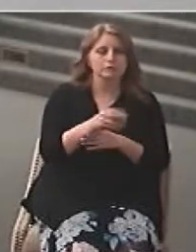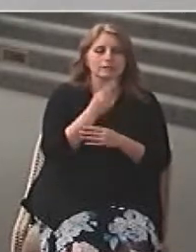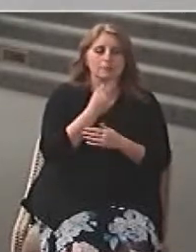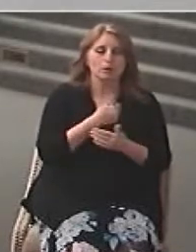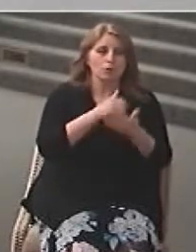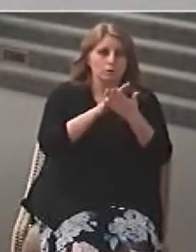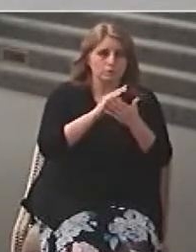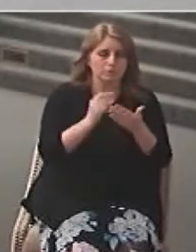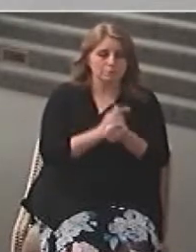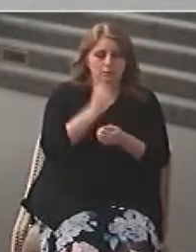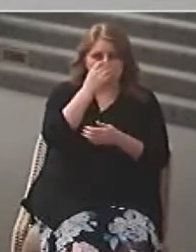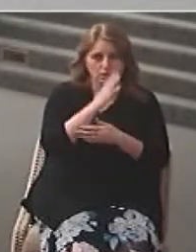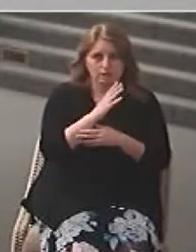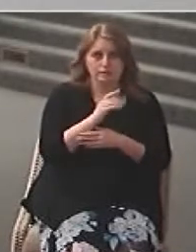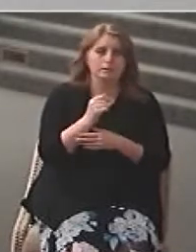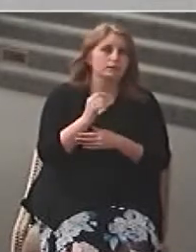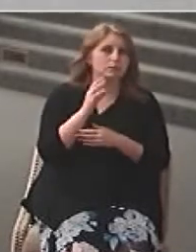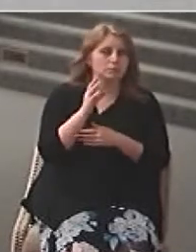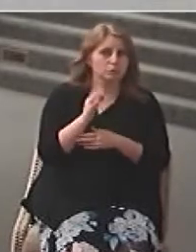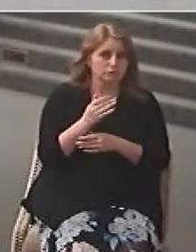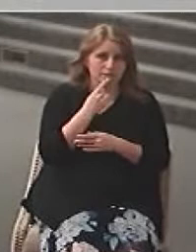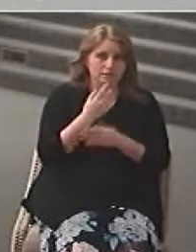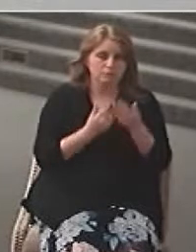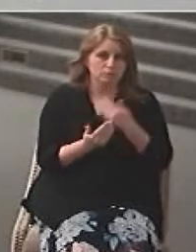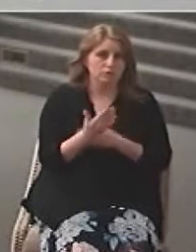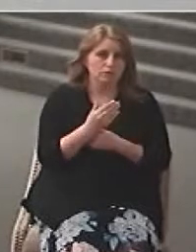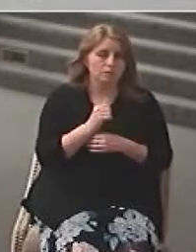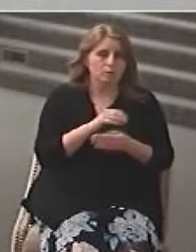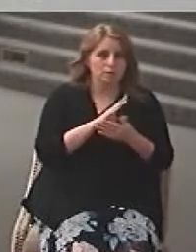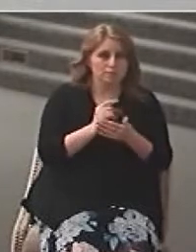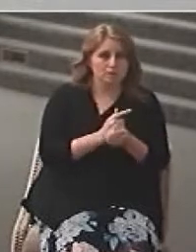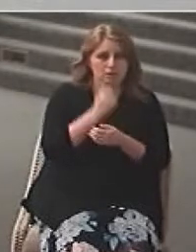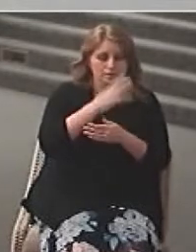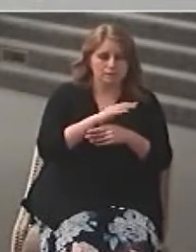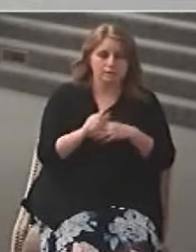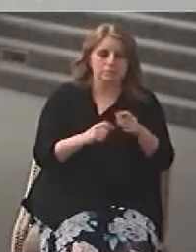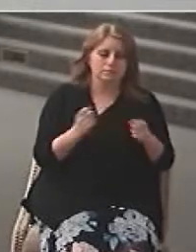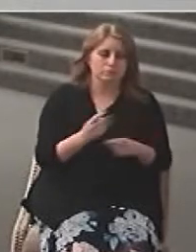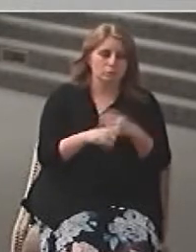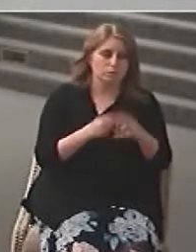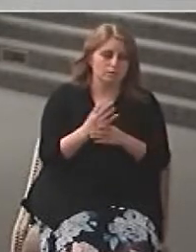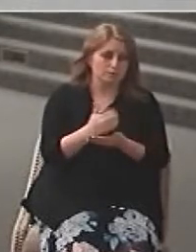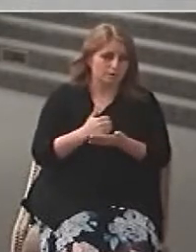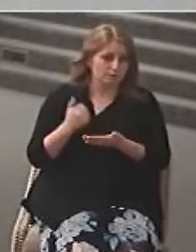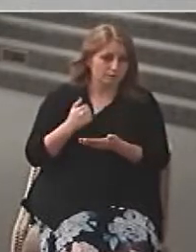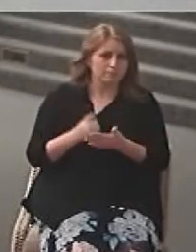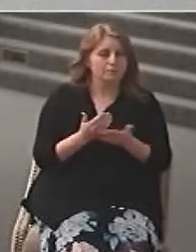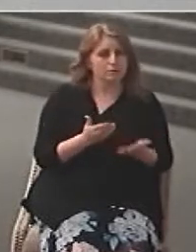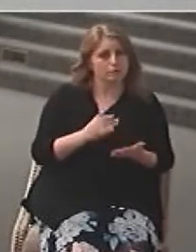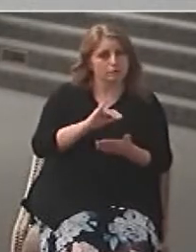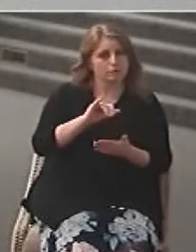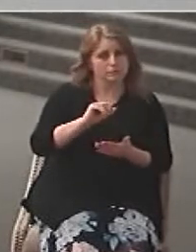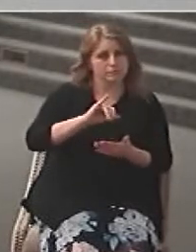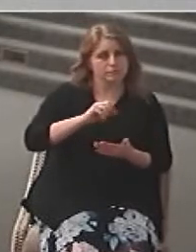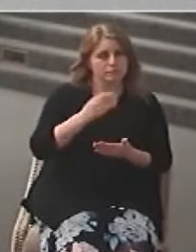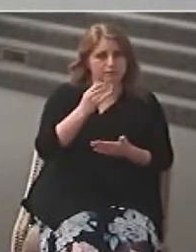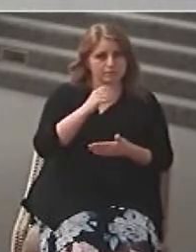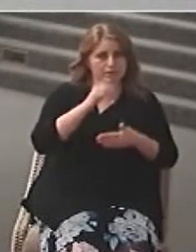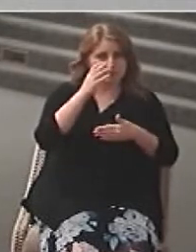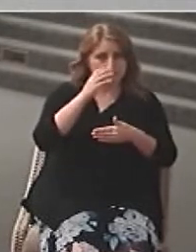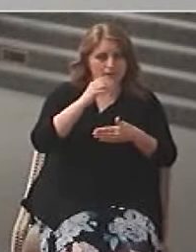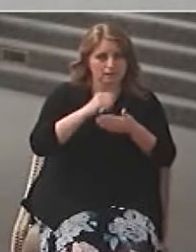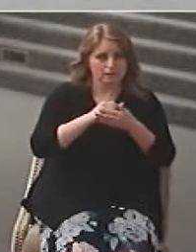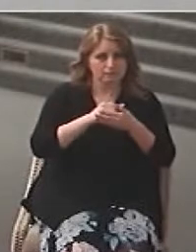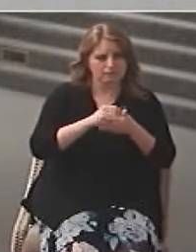as the preacher said this morning, "that taketh away the sin of the world." And here in Isaiah 53, we see who he